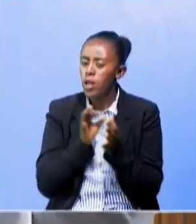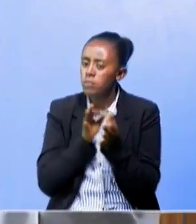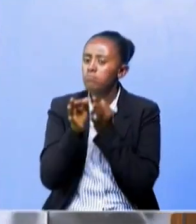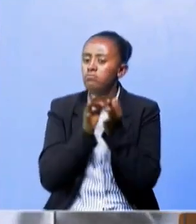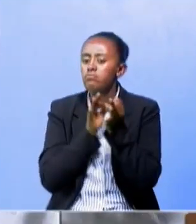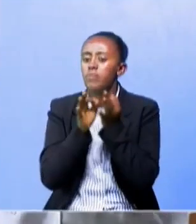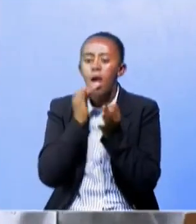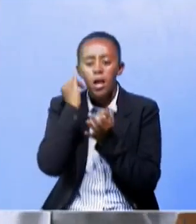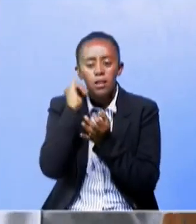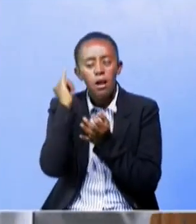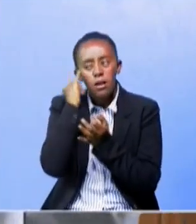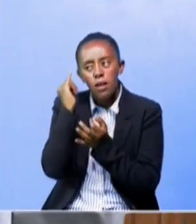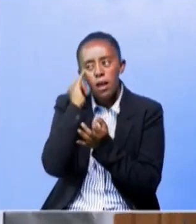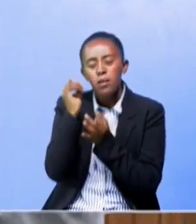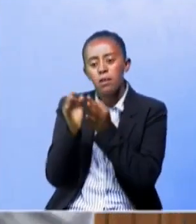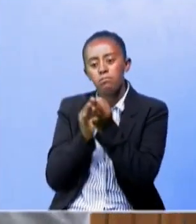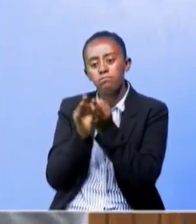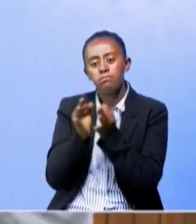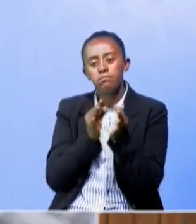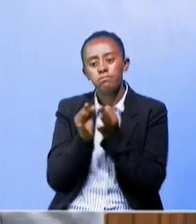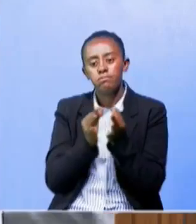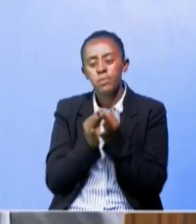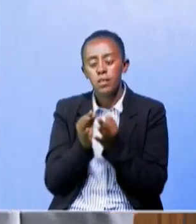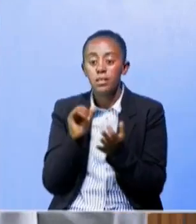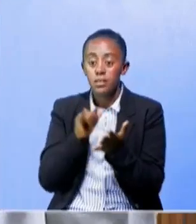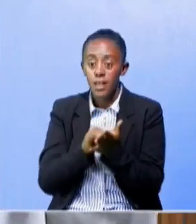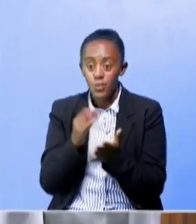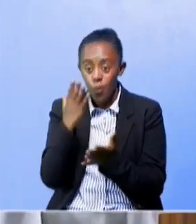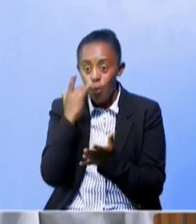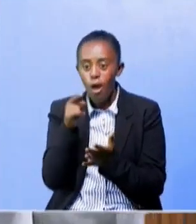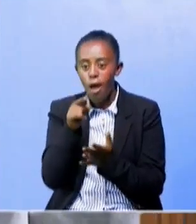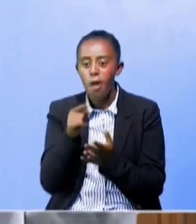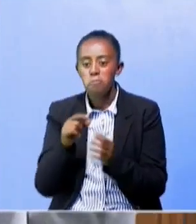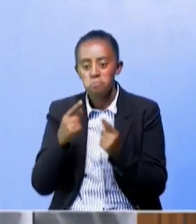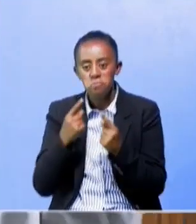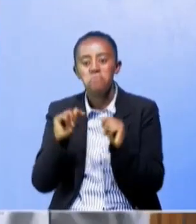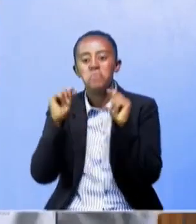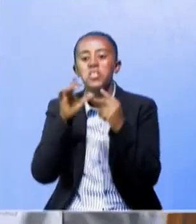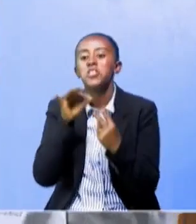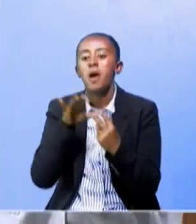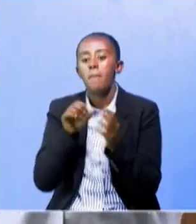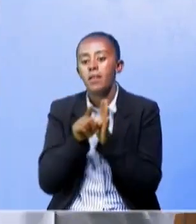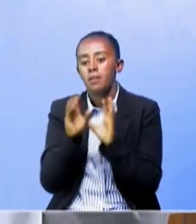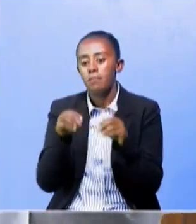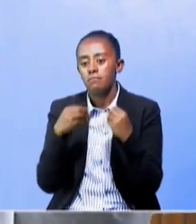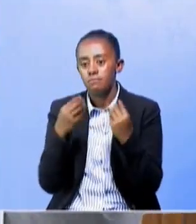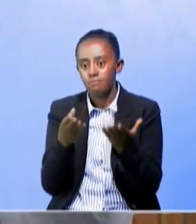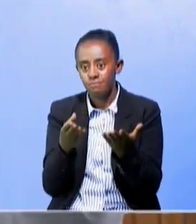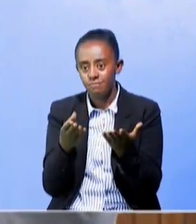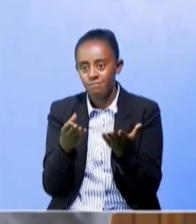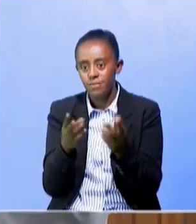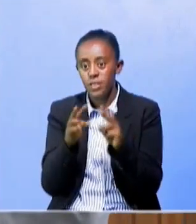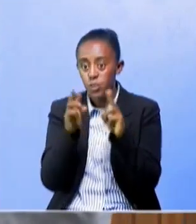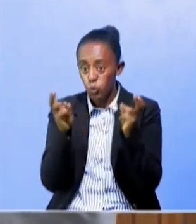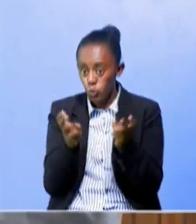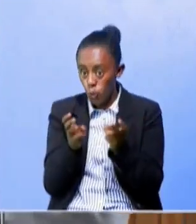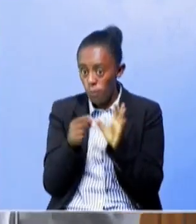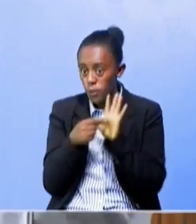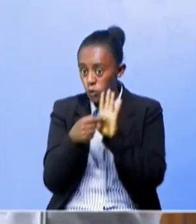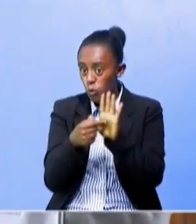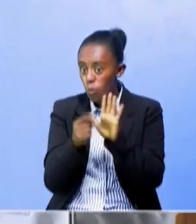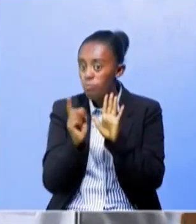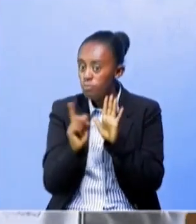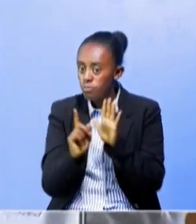different ideas. Yeah. That's why I'm trying to give you some sample examples. The topic in show that